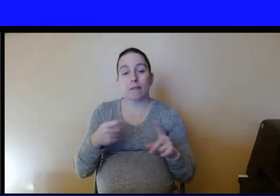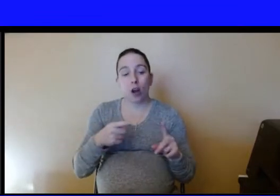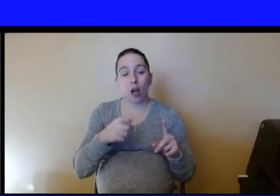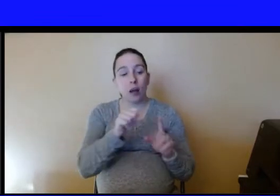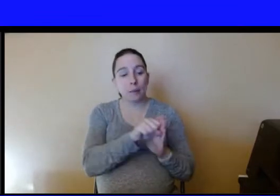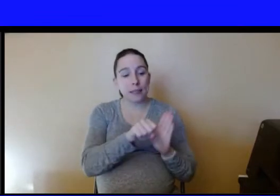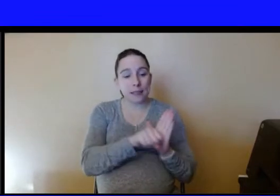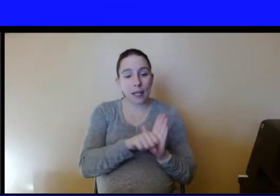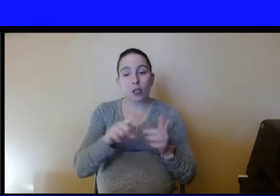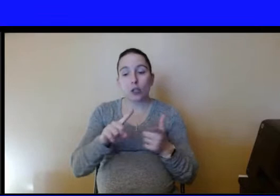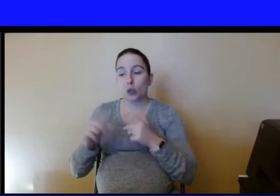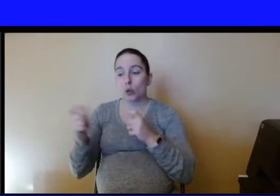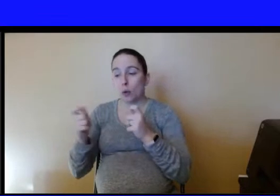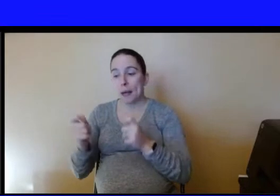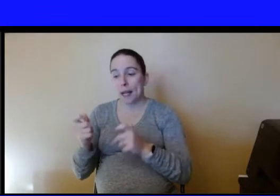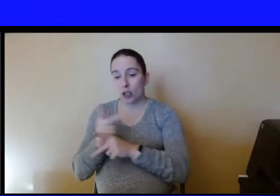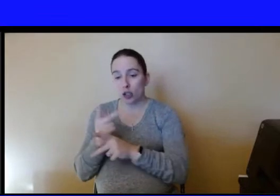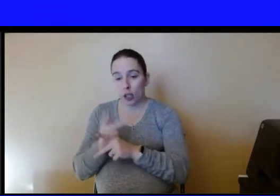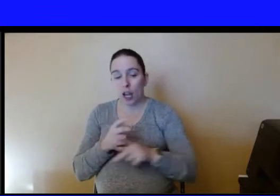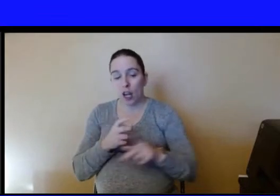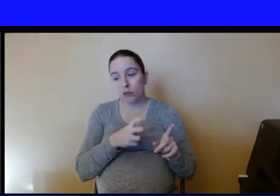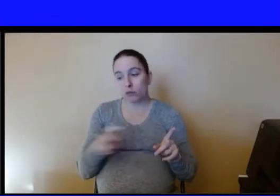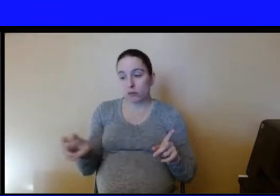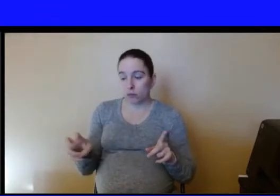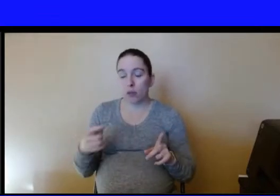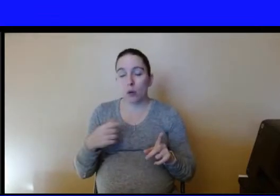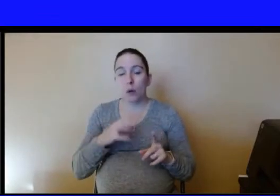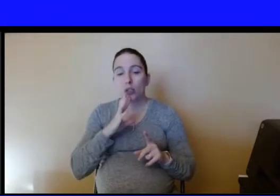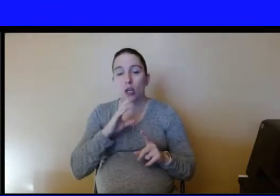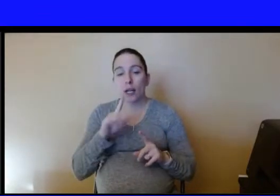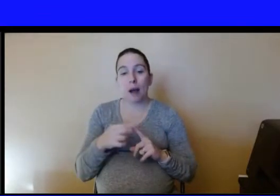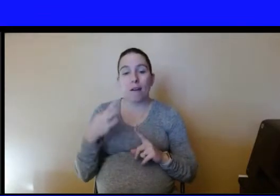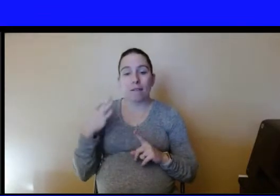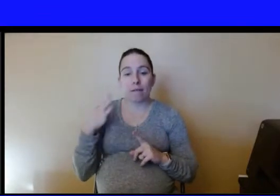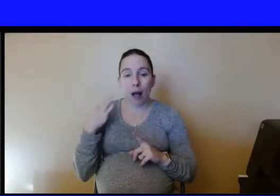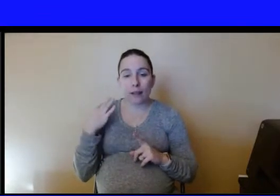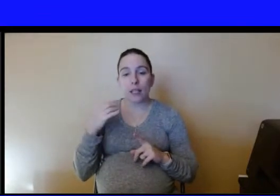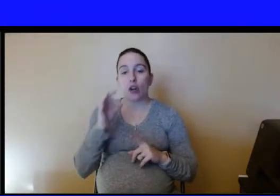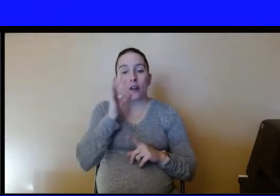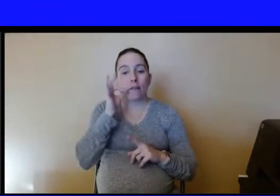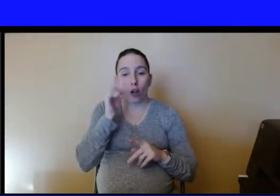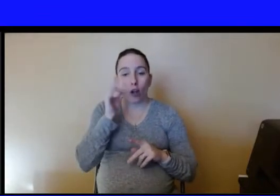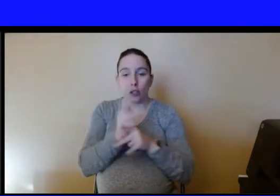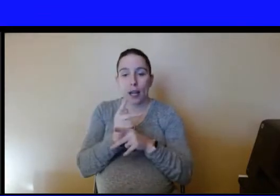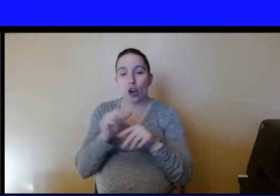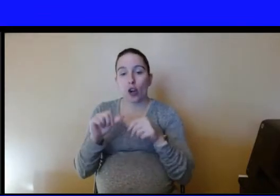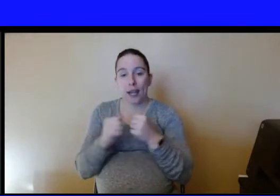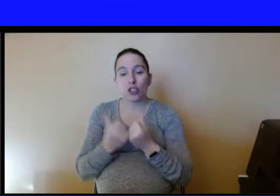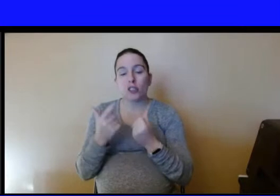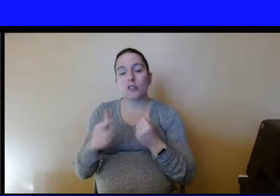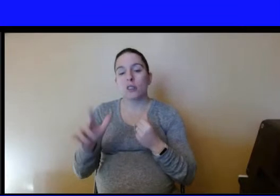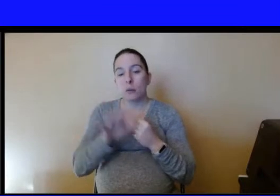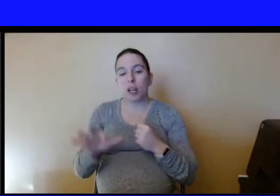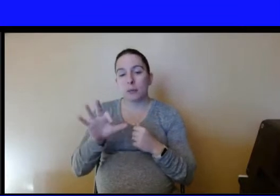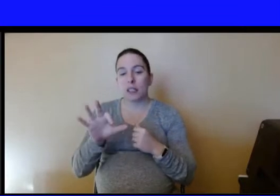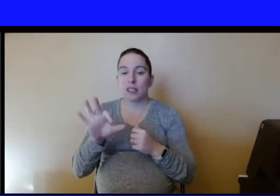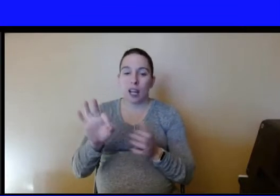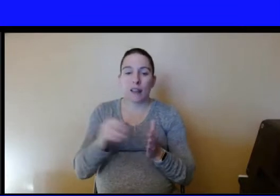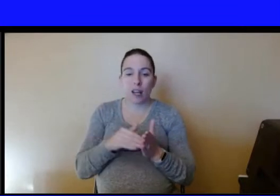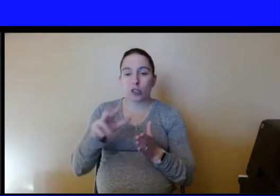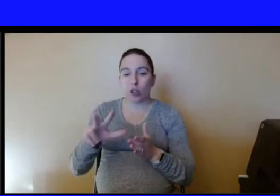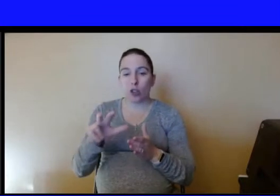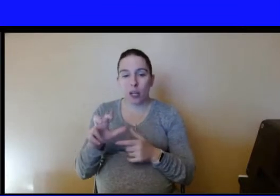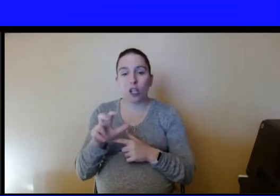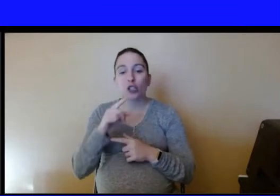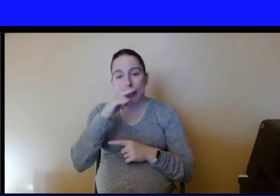In terms of the responsibilities that we have with us children, specifically it's coordinating PCP assignments if they don't